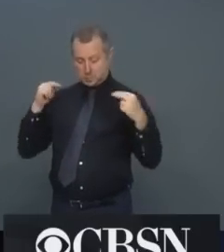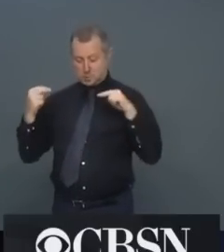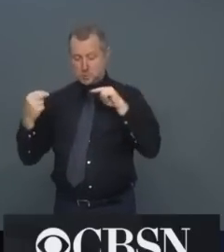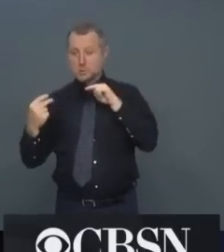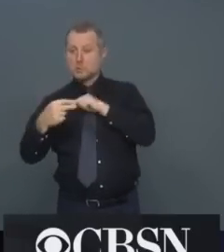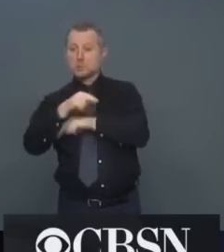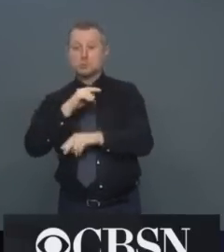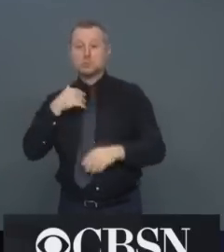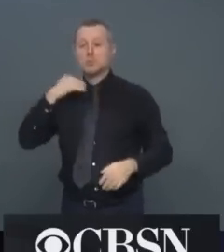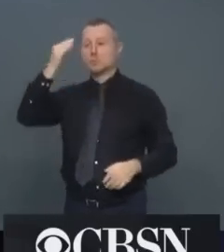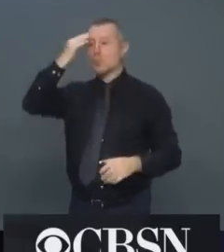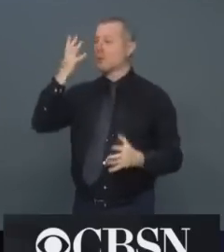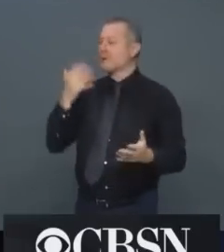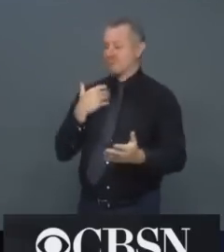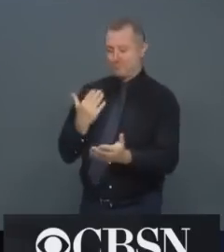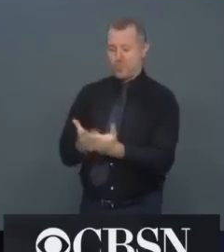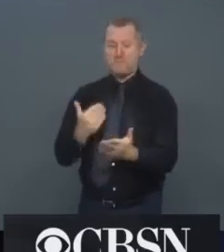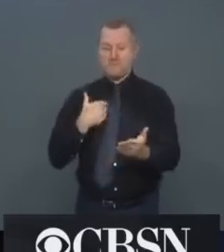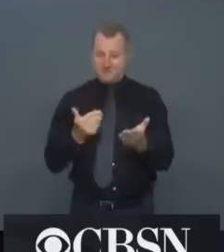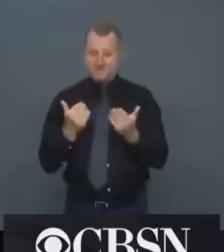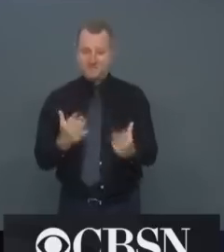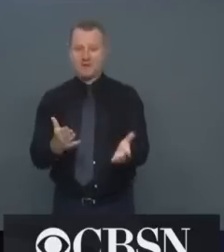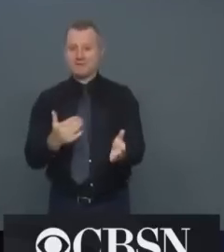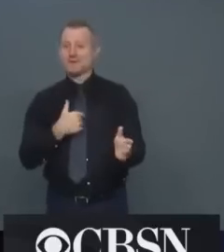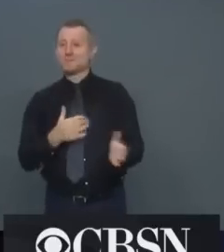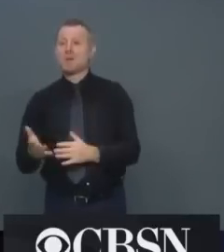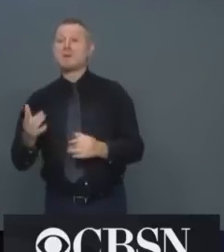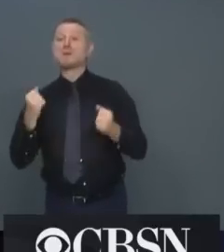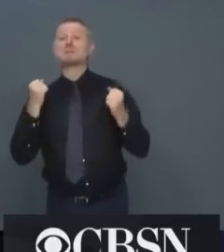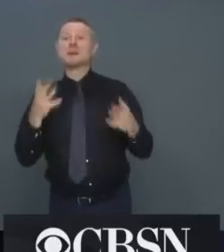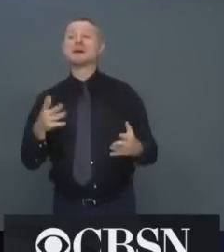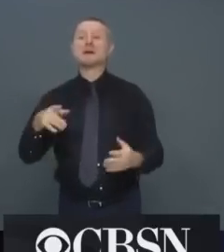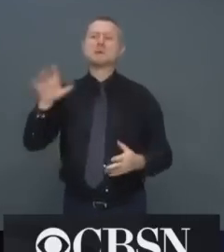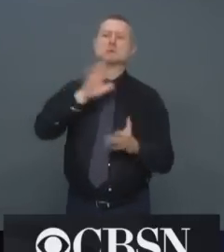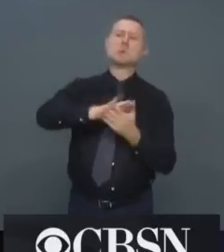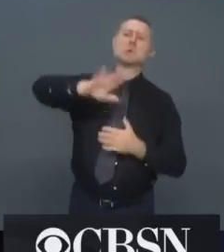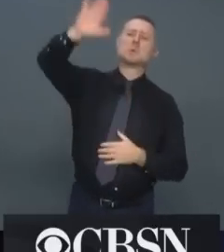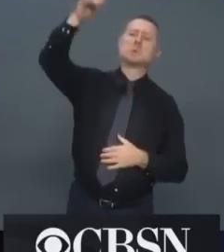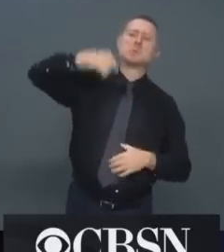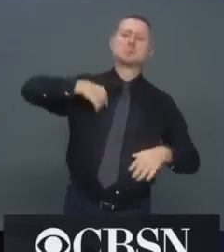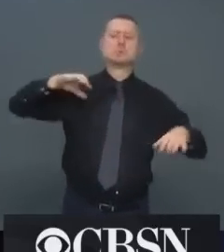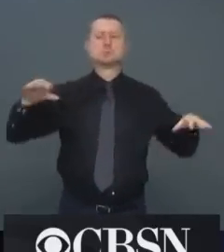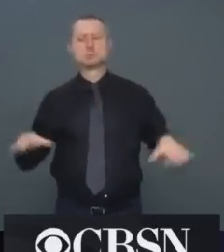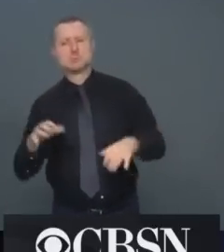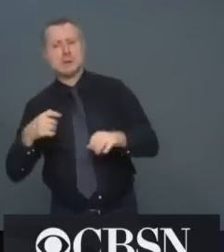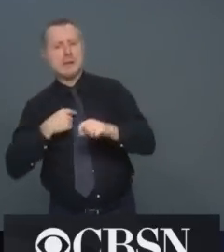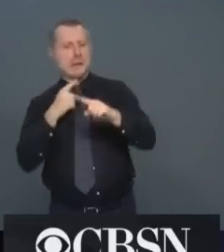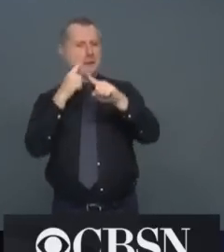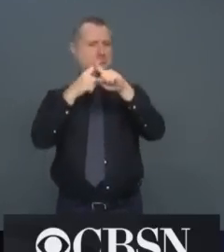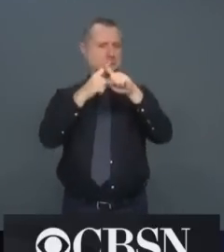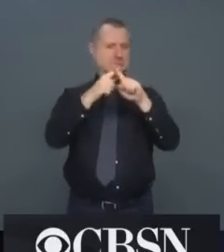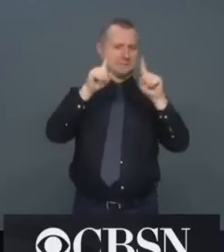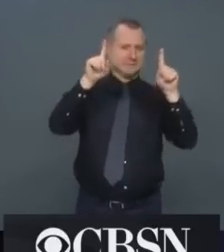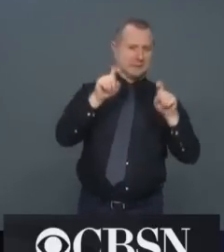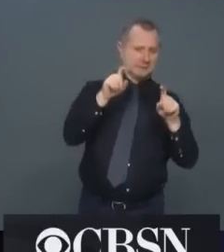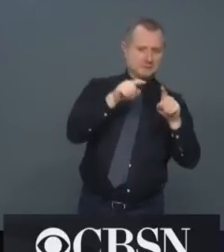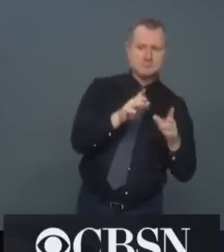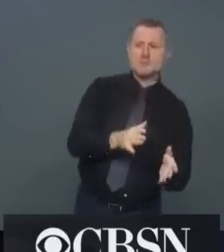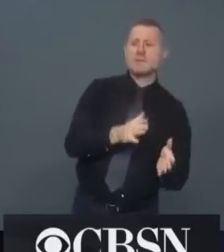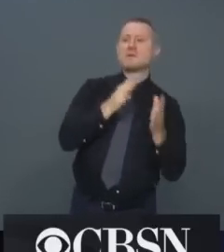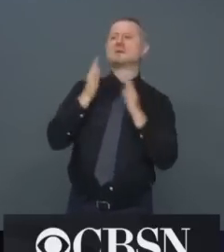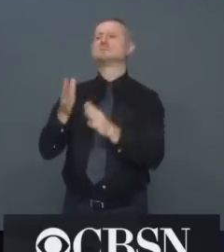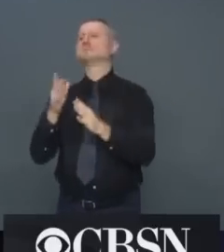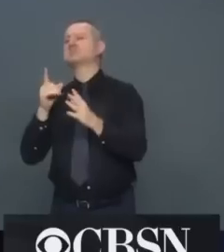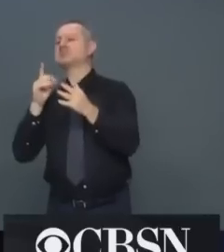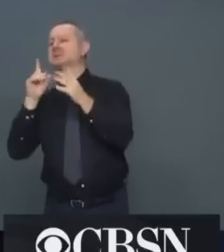being implemented, right? A lot of schools said, we're going to do X number of tests. We're going to do X % of tests. A lot of parents are saying, I